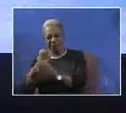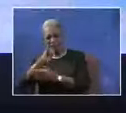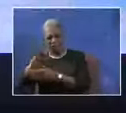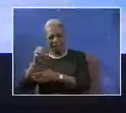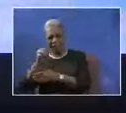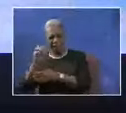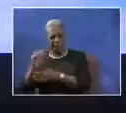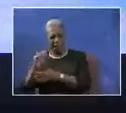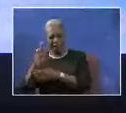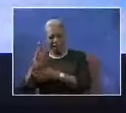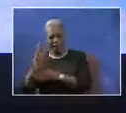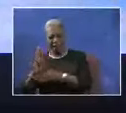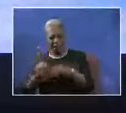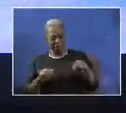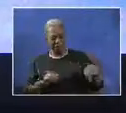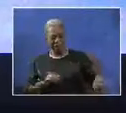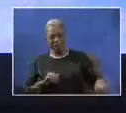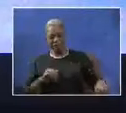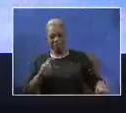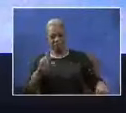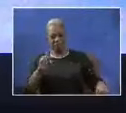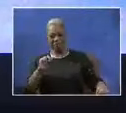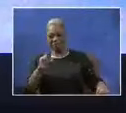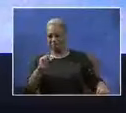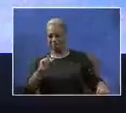the census, his general Joab,